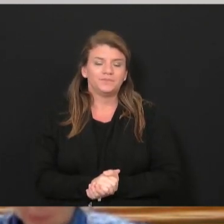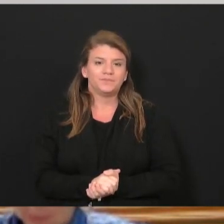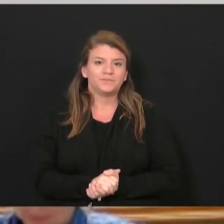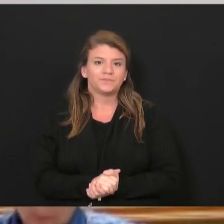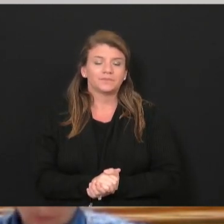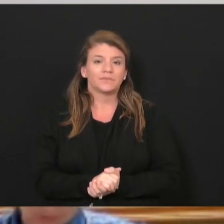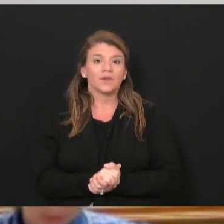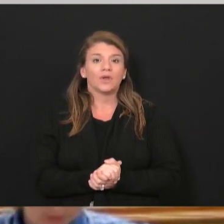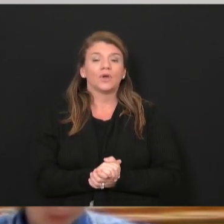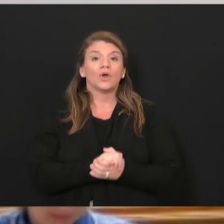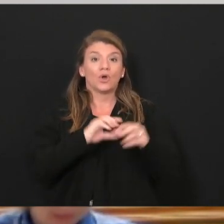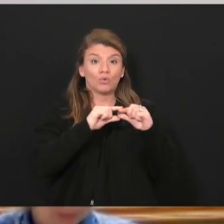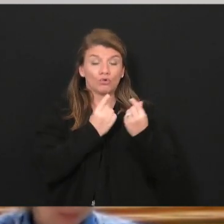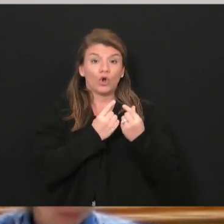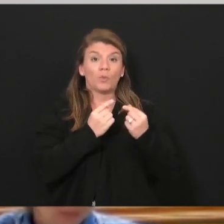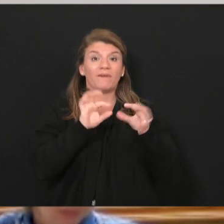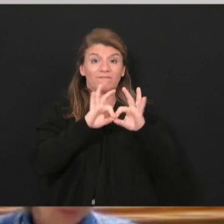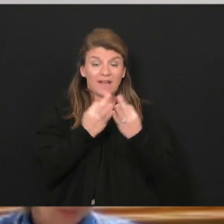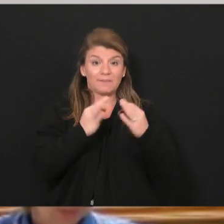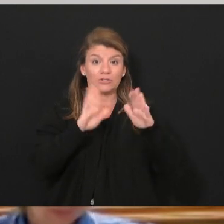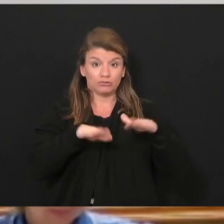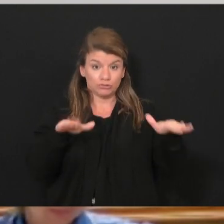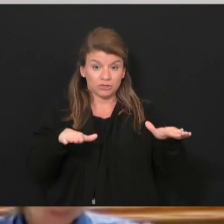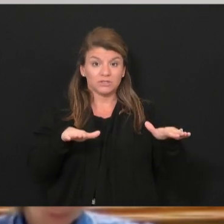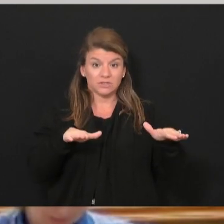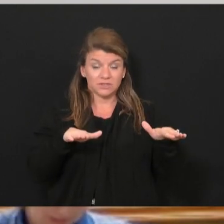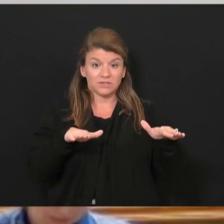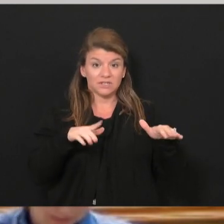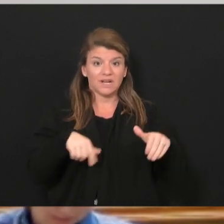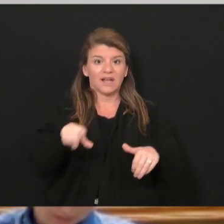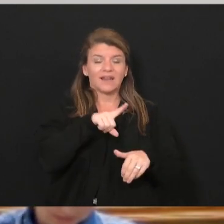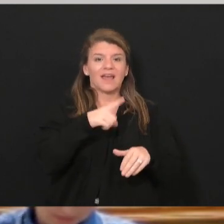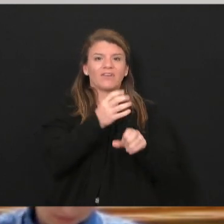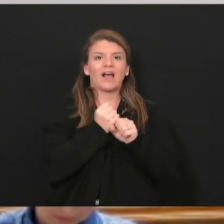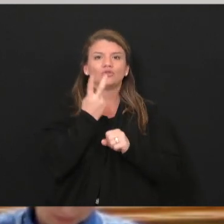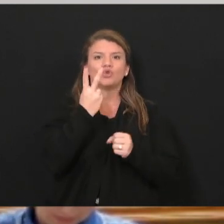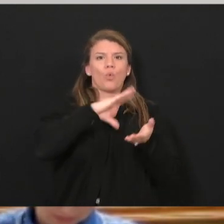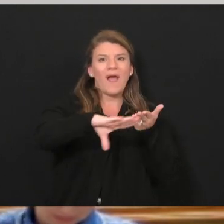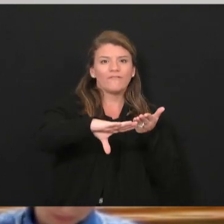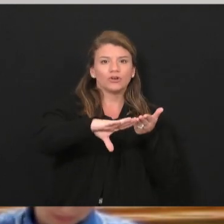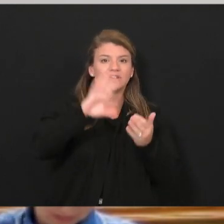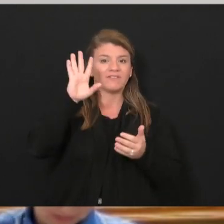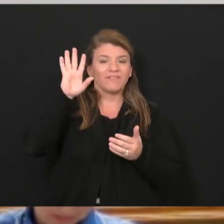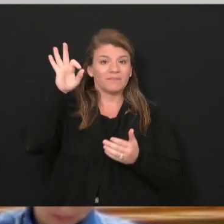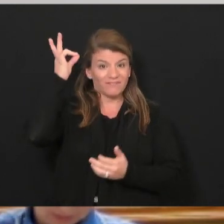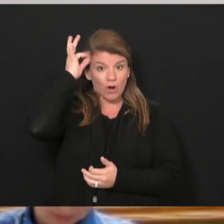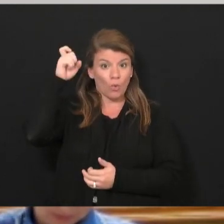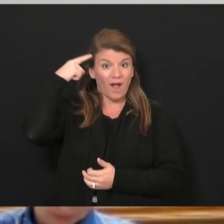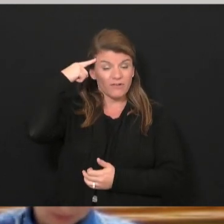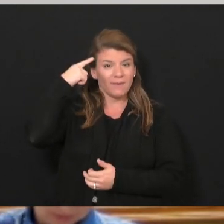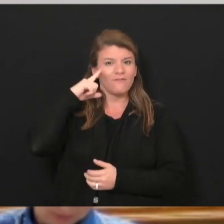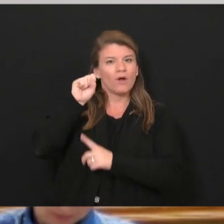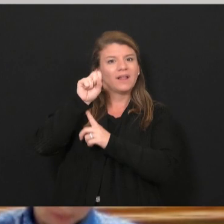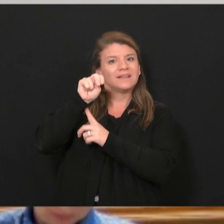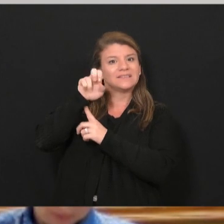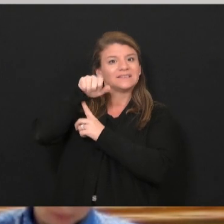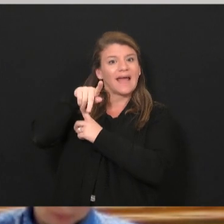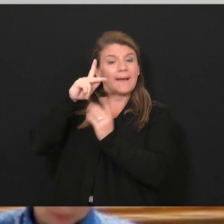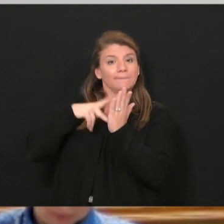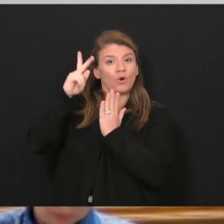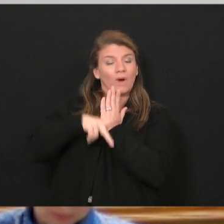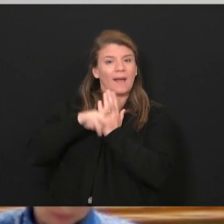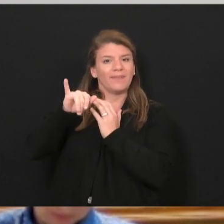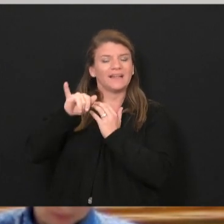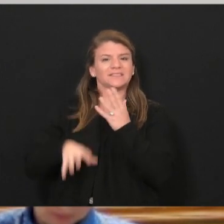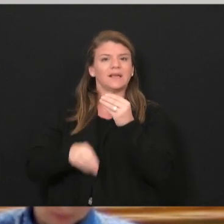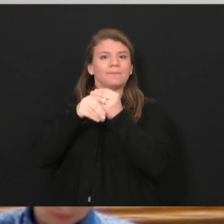in DHHR has been granted 2 waivers from the federal government for the SNAP program, or the Supplemental Nutrition Assistance